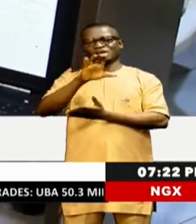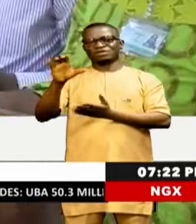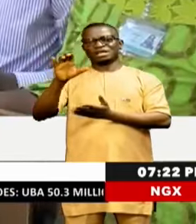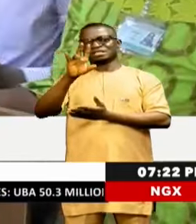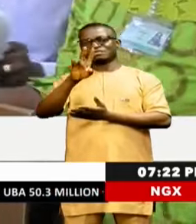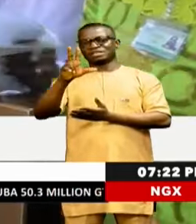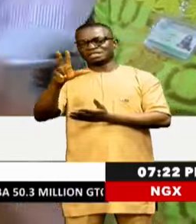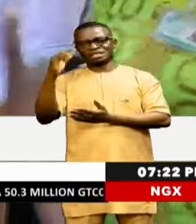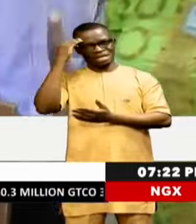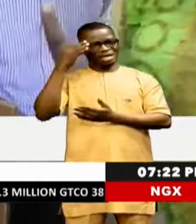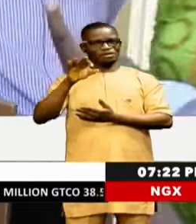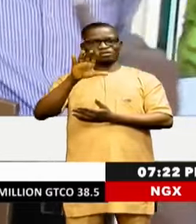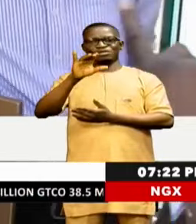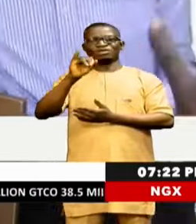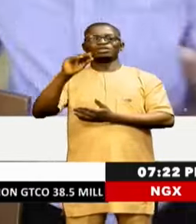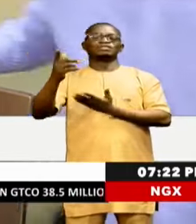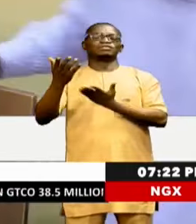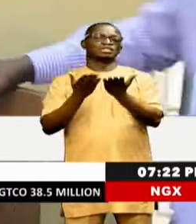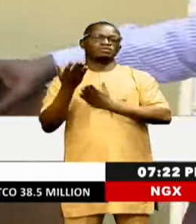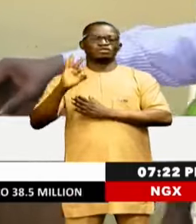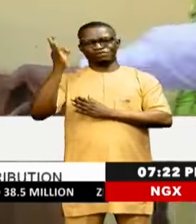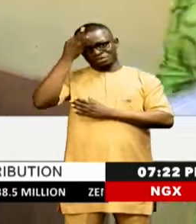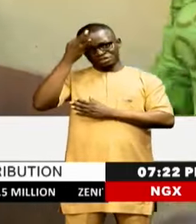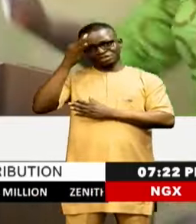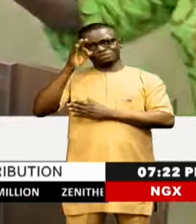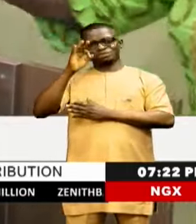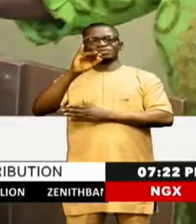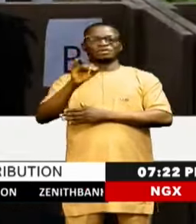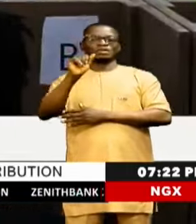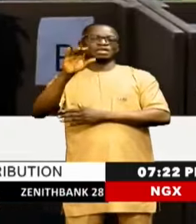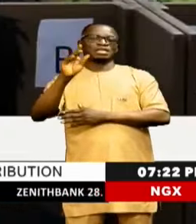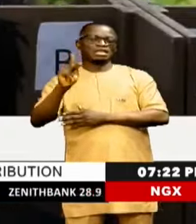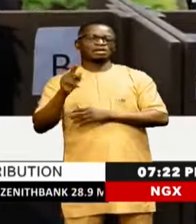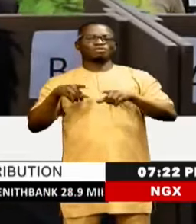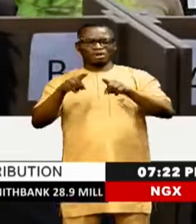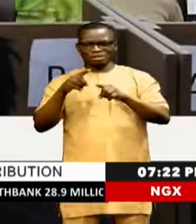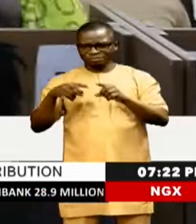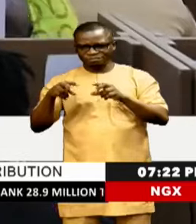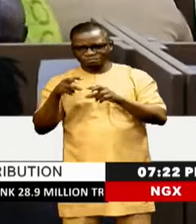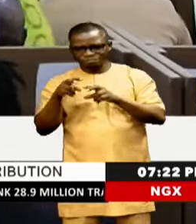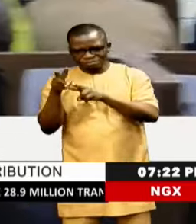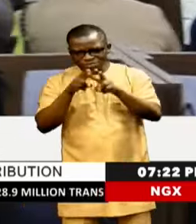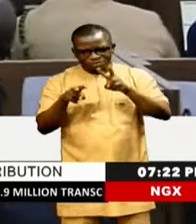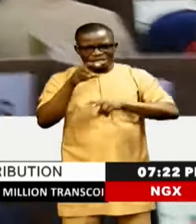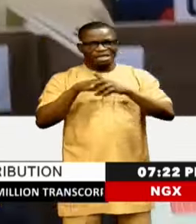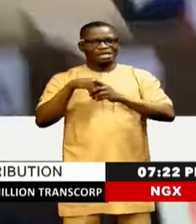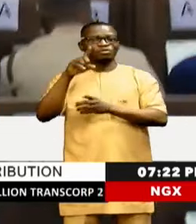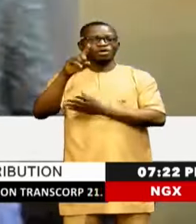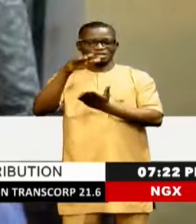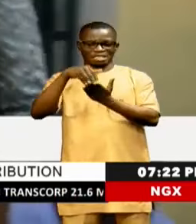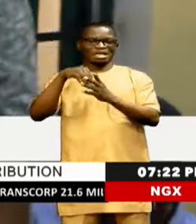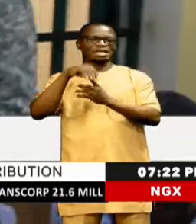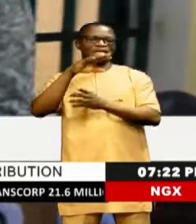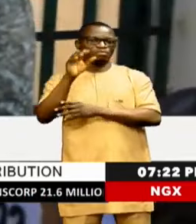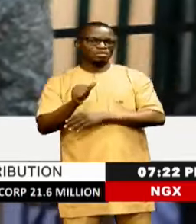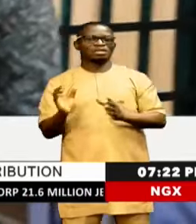2,573. Head of the Civil Service of the Federation, Didi Esther Wilson-Jack, while monitoring the examination in one of the centers in Abuja,